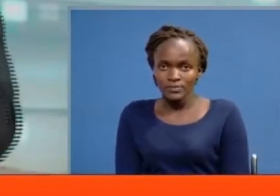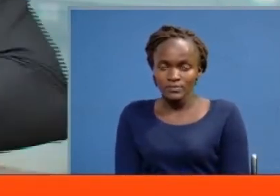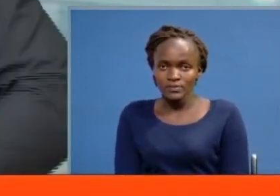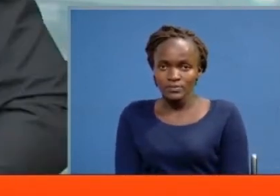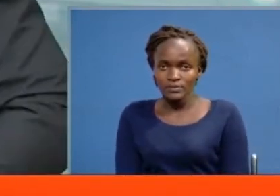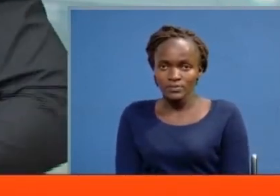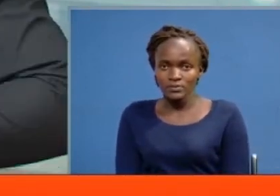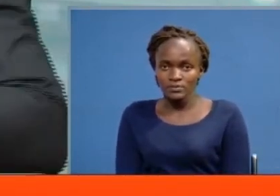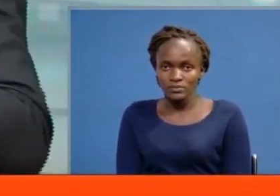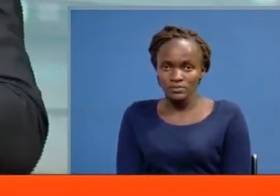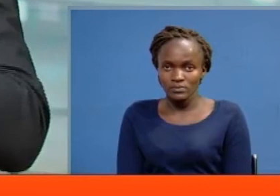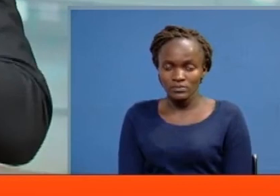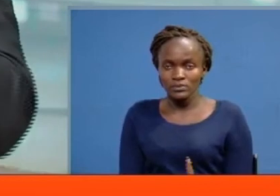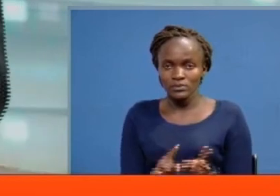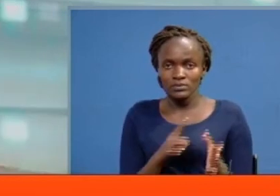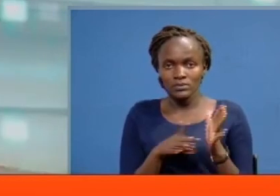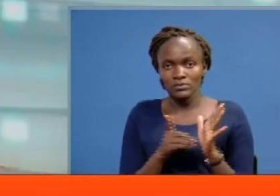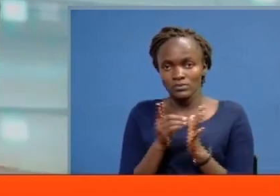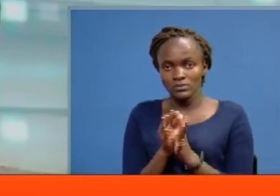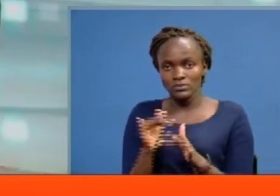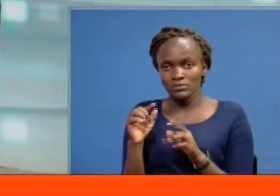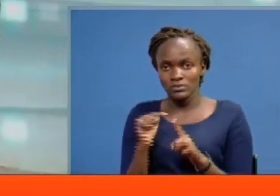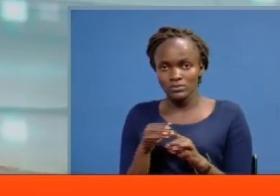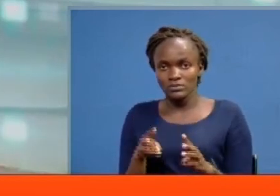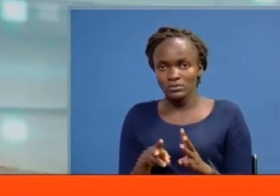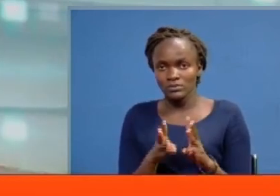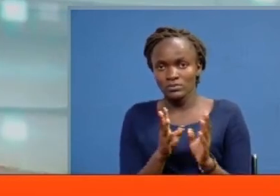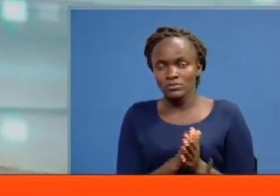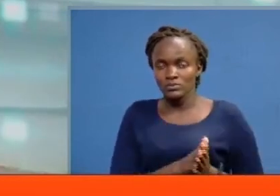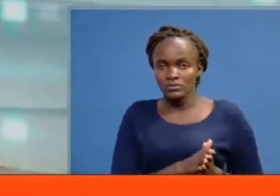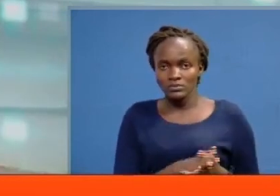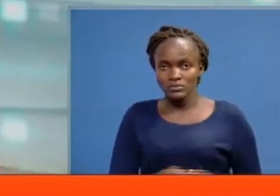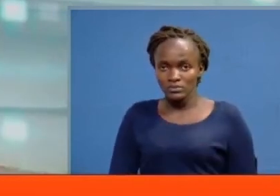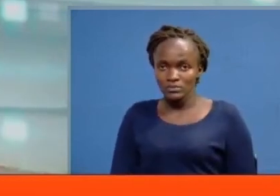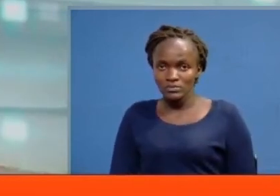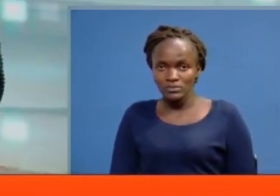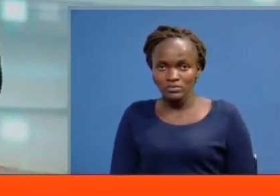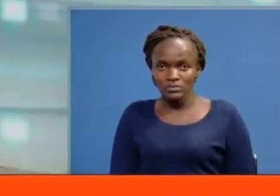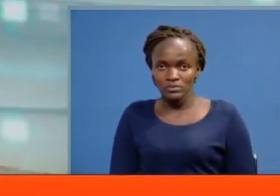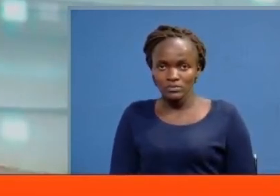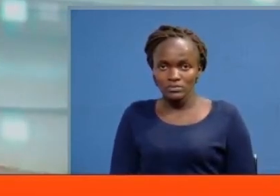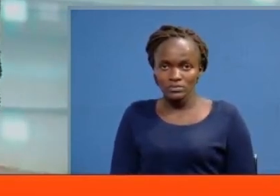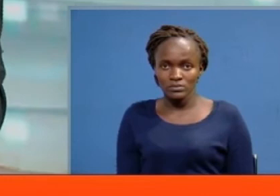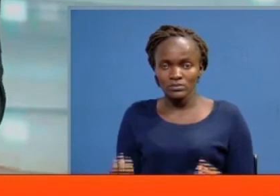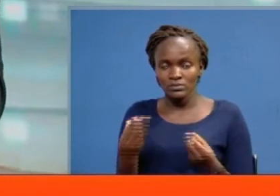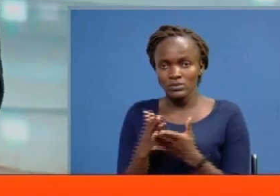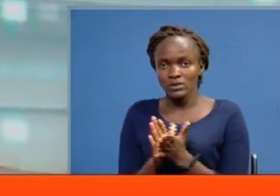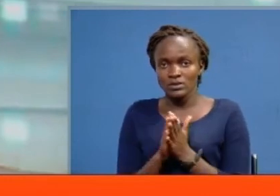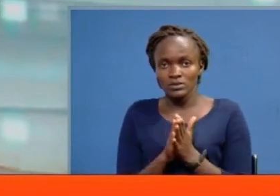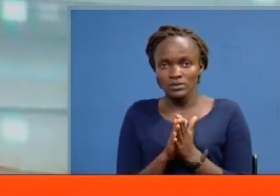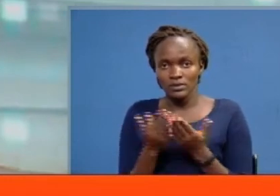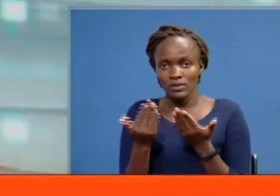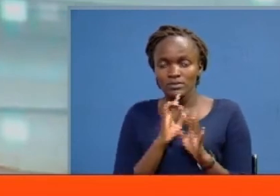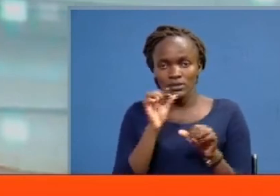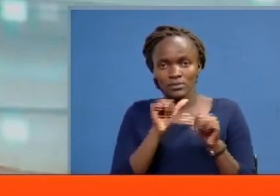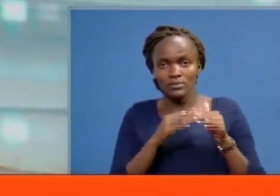your career, and as you rise through the ranks, a lot has been said about rising through the ranks and